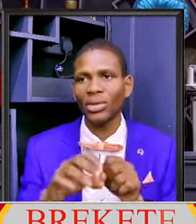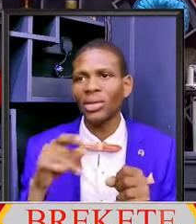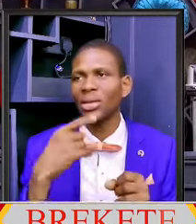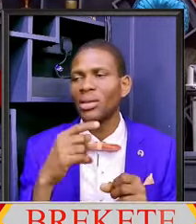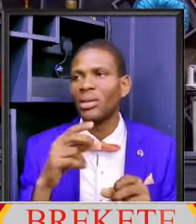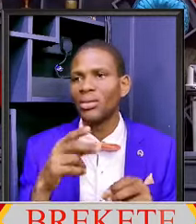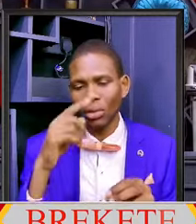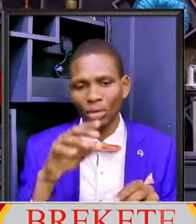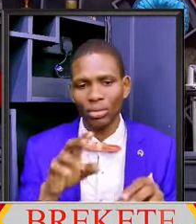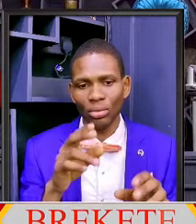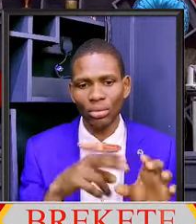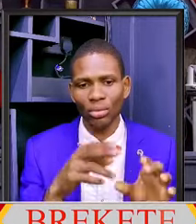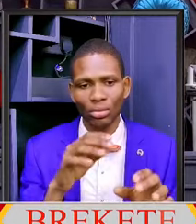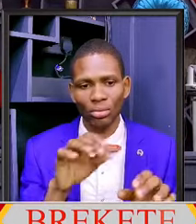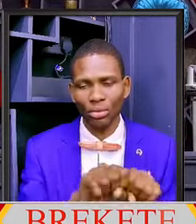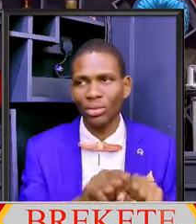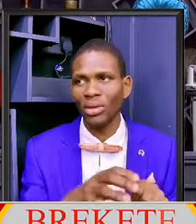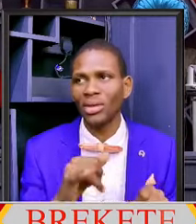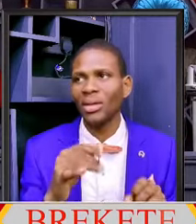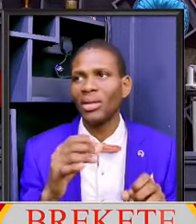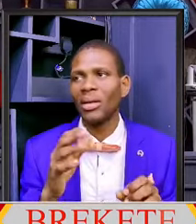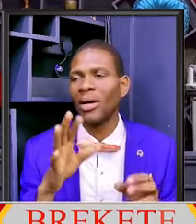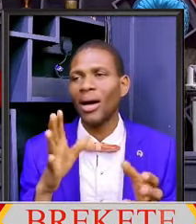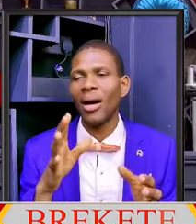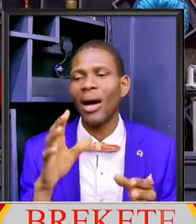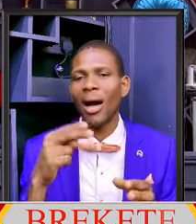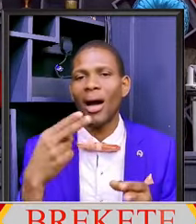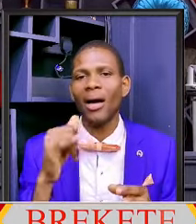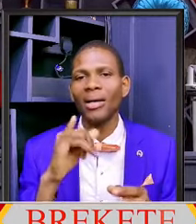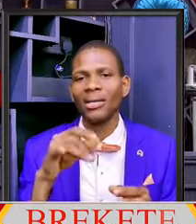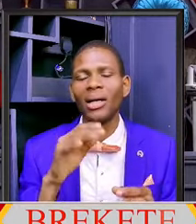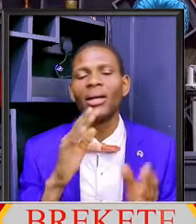for chair. He said, Haji Abanina. That is, leave me